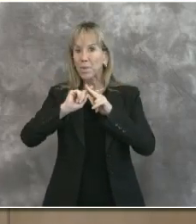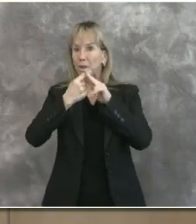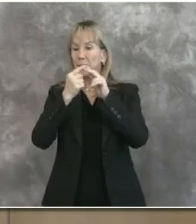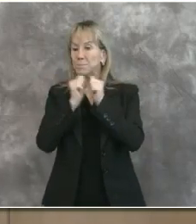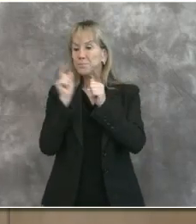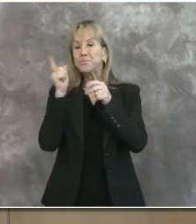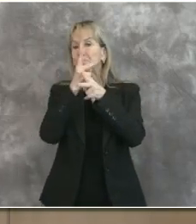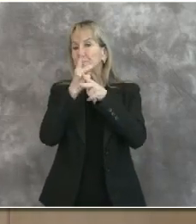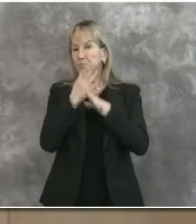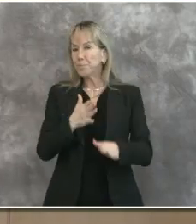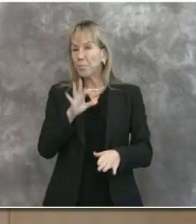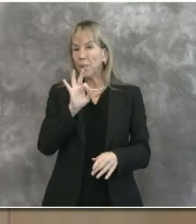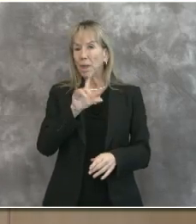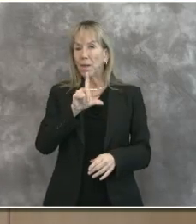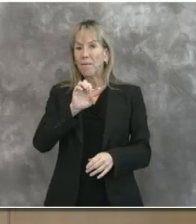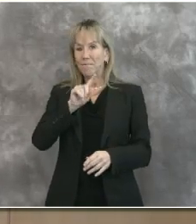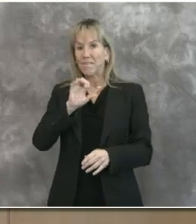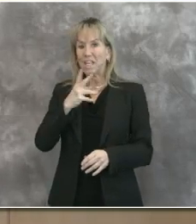Supervisor Fletcher.